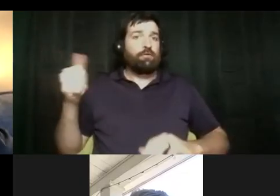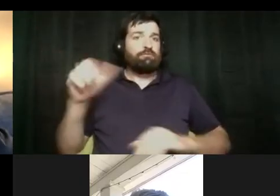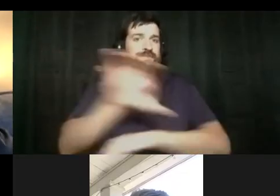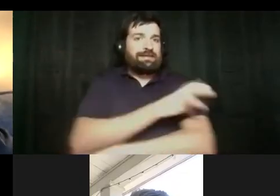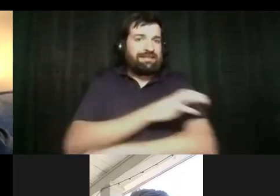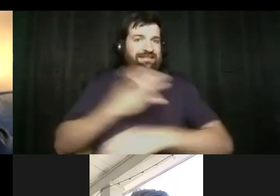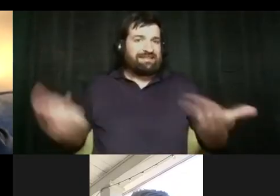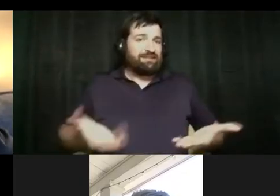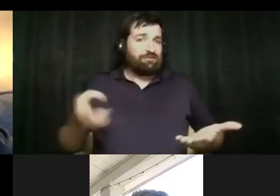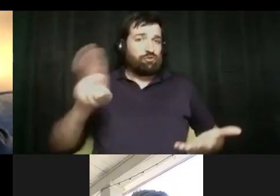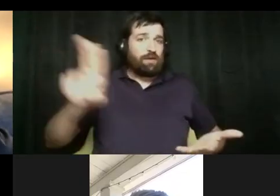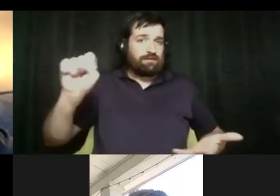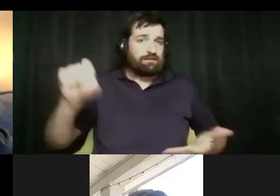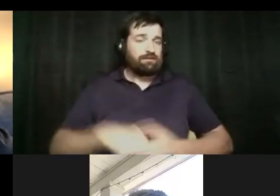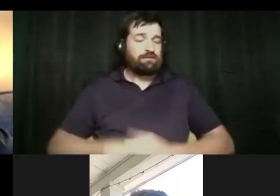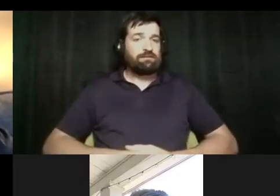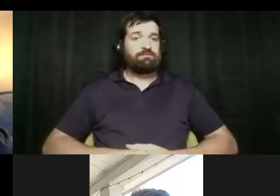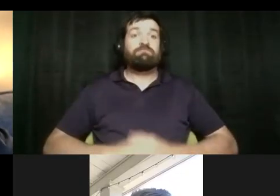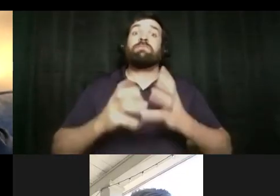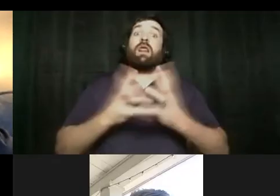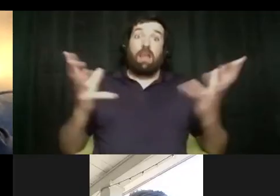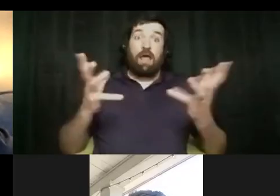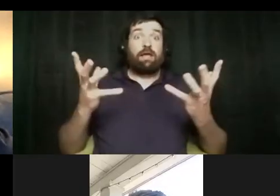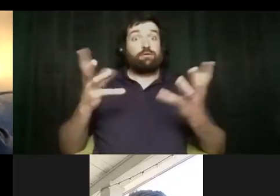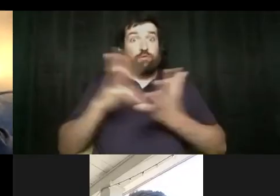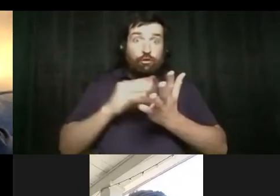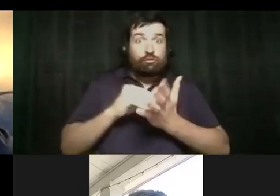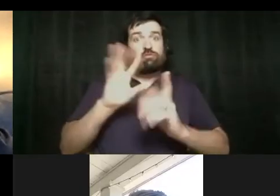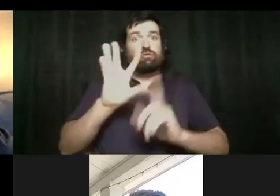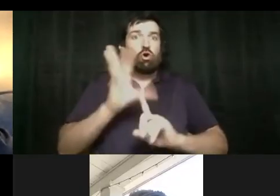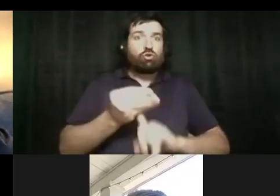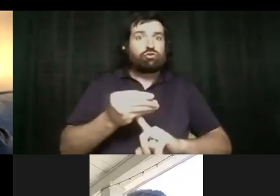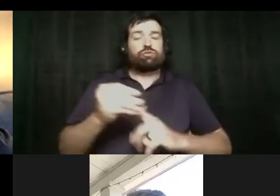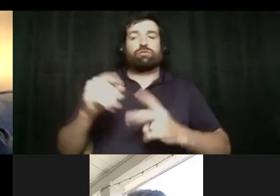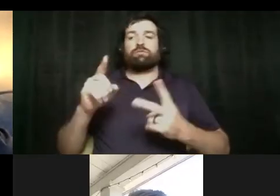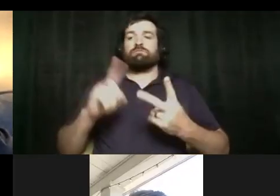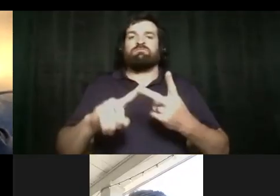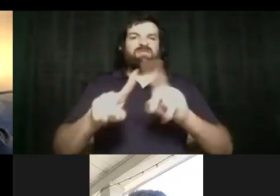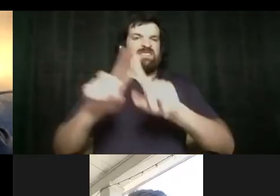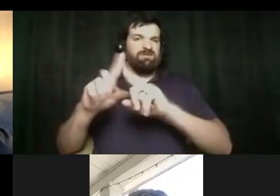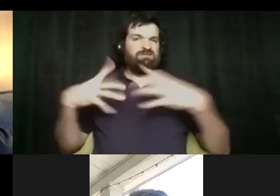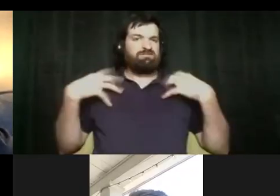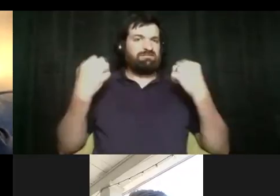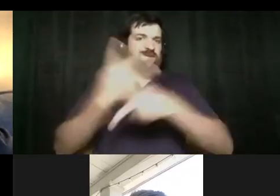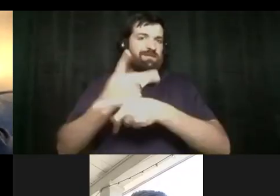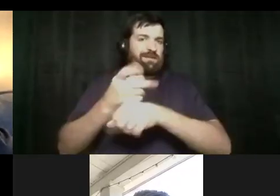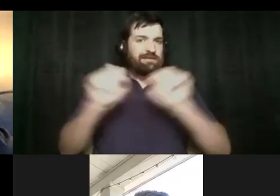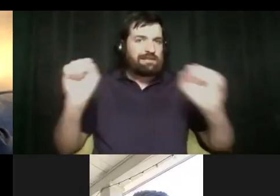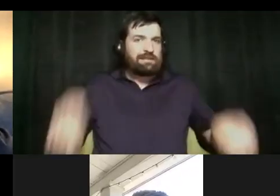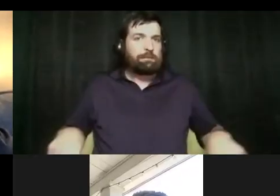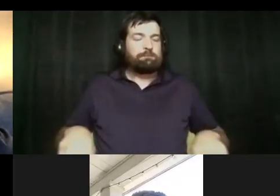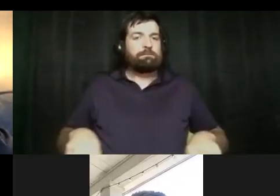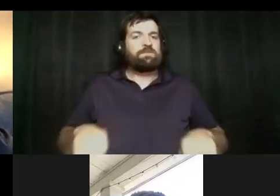the United States. So there's a lot to learn. There's the culture, there's the difference in healthcare systems, there's whatever